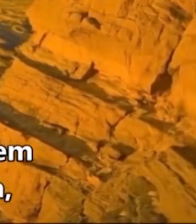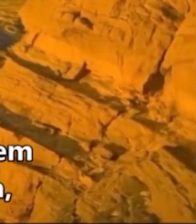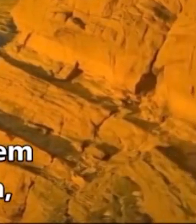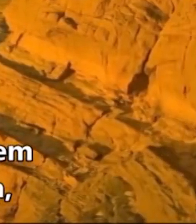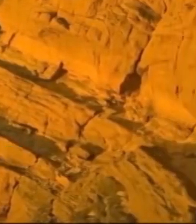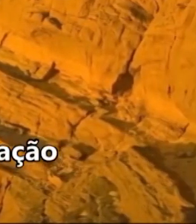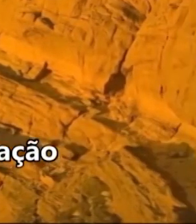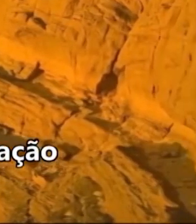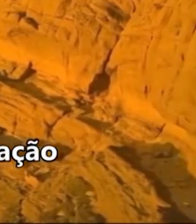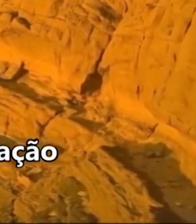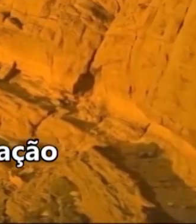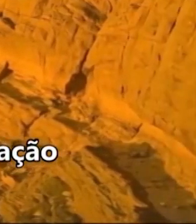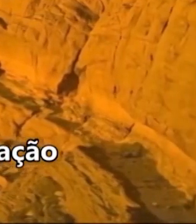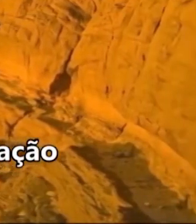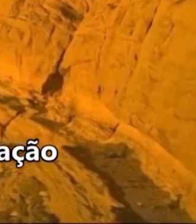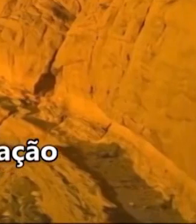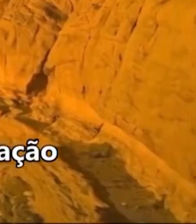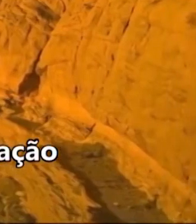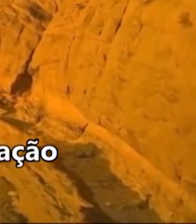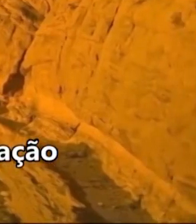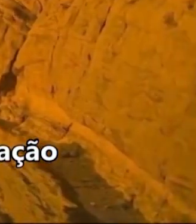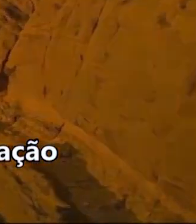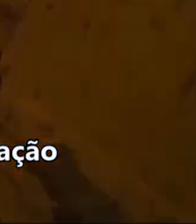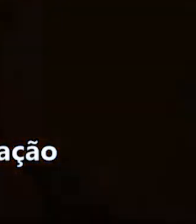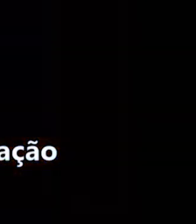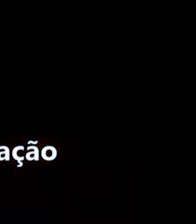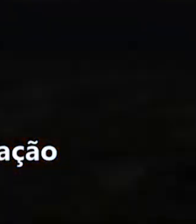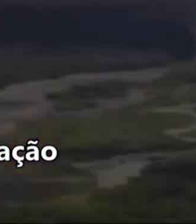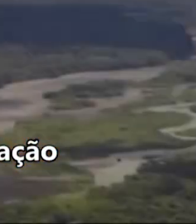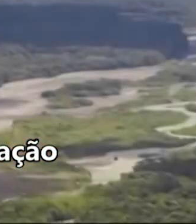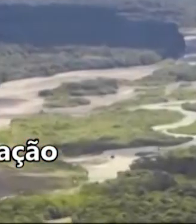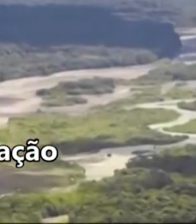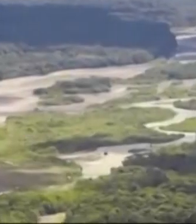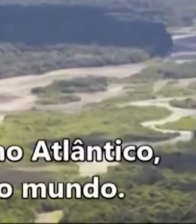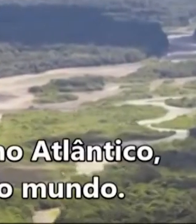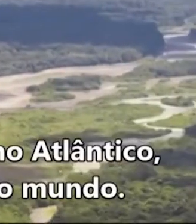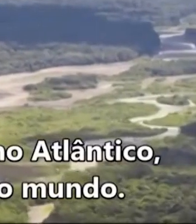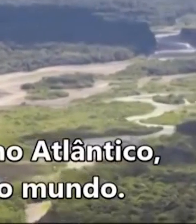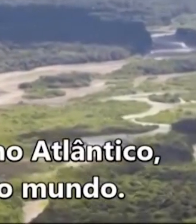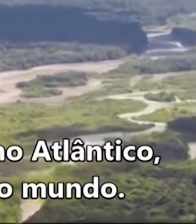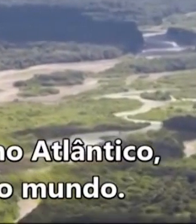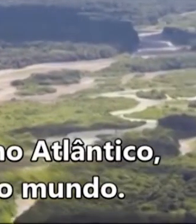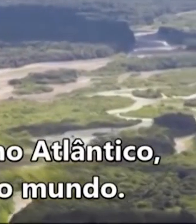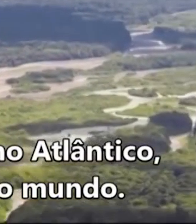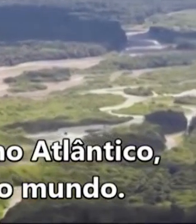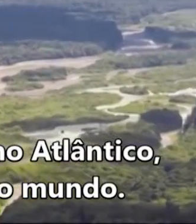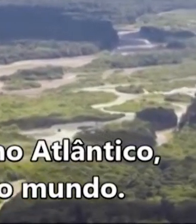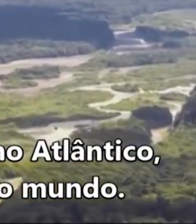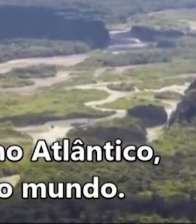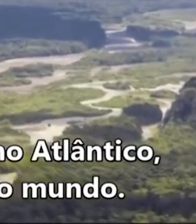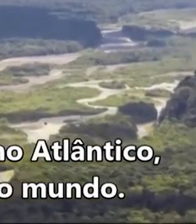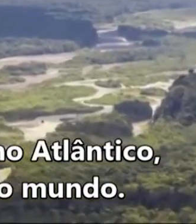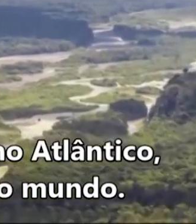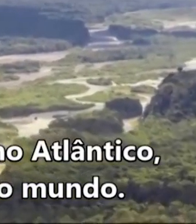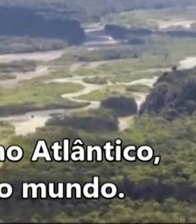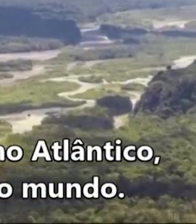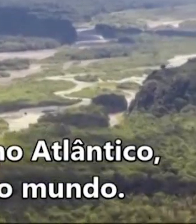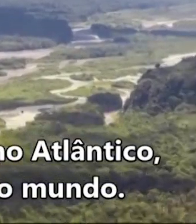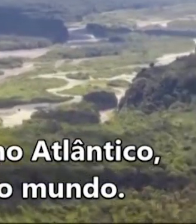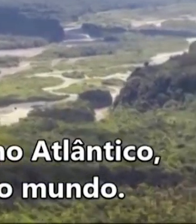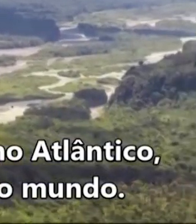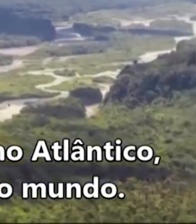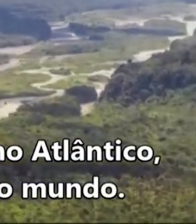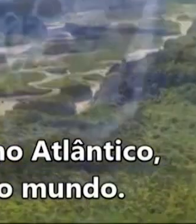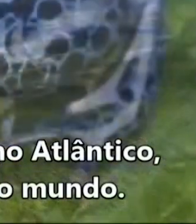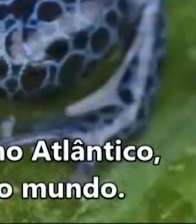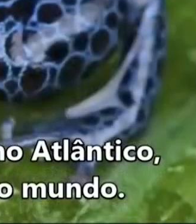of Africa, which sees very little rain, vegetation, and life. Meanwhile, across the Atlantic Ocean thrives the world's